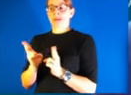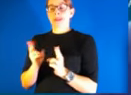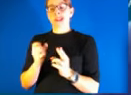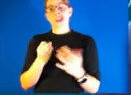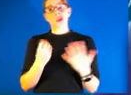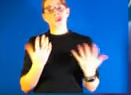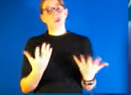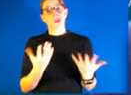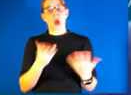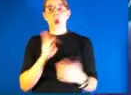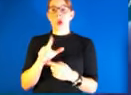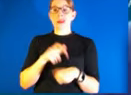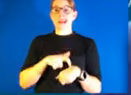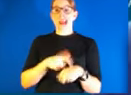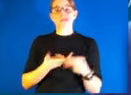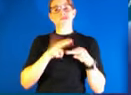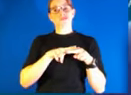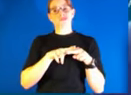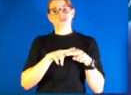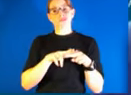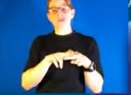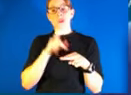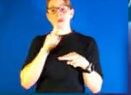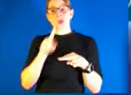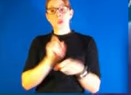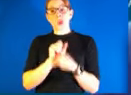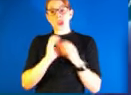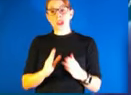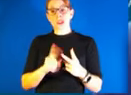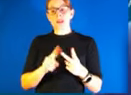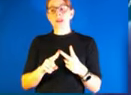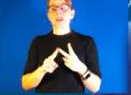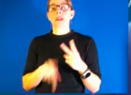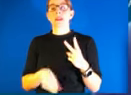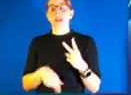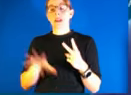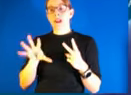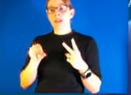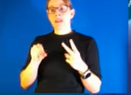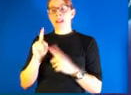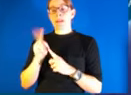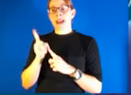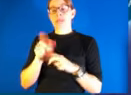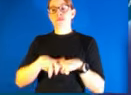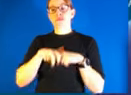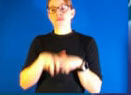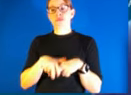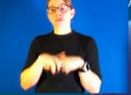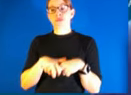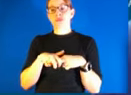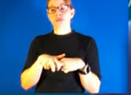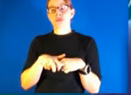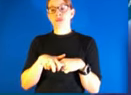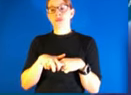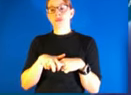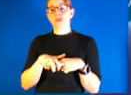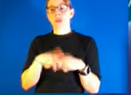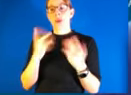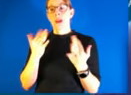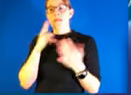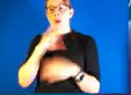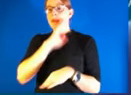We have had a number of, we've had up to 50 minutes of sitting on the wall in a hospital waiting for a